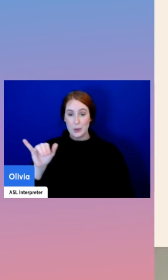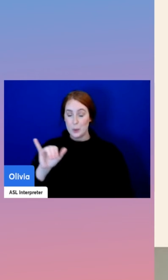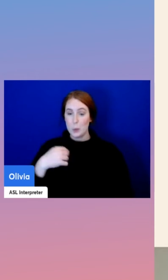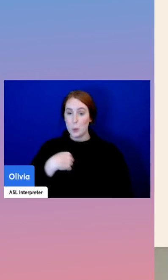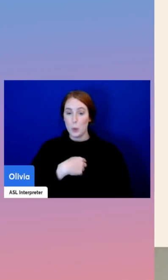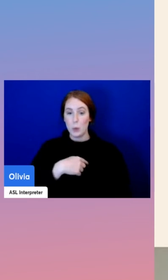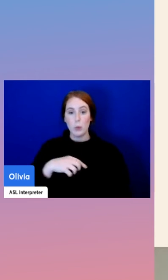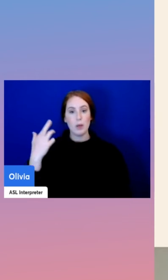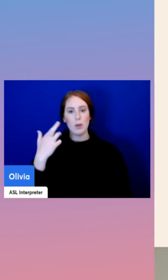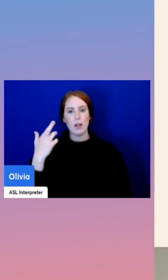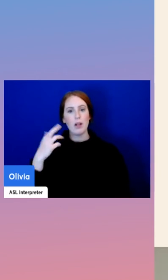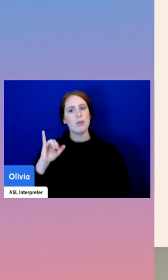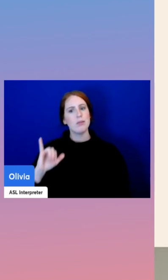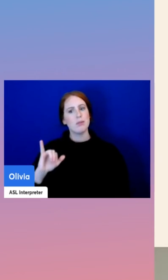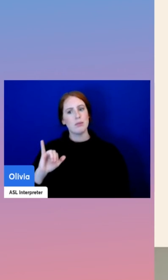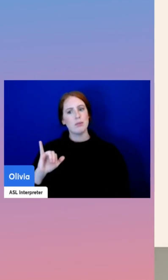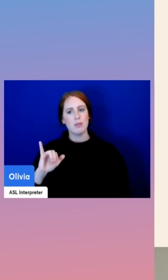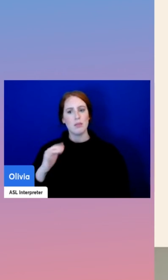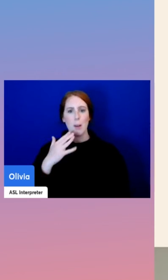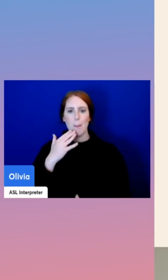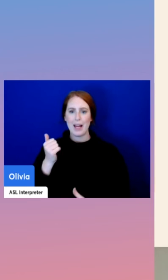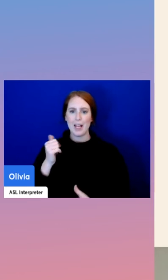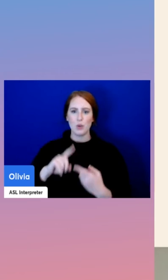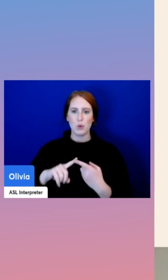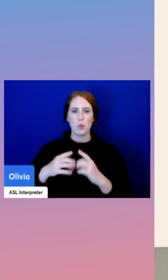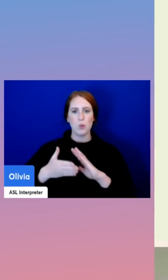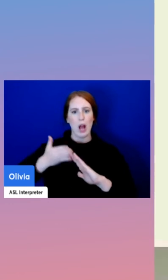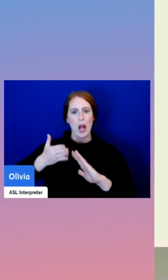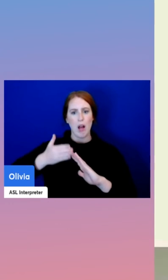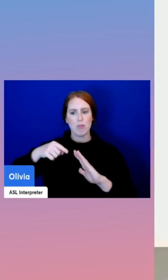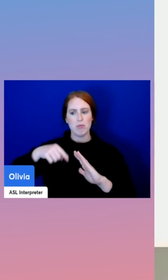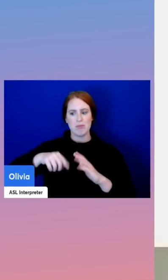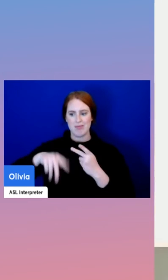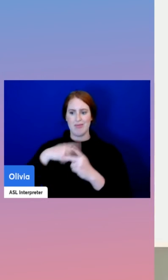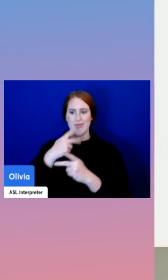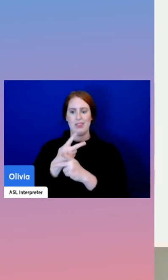to be able to run these particular deployments on